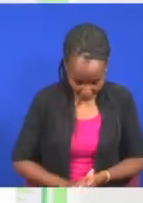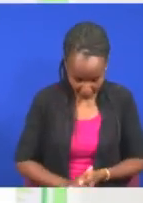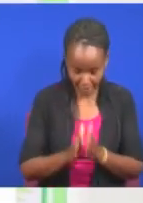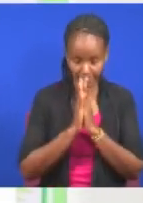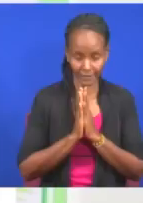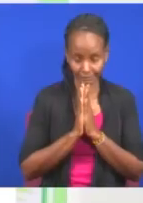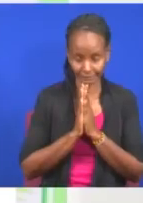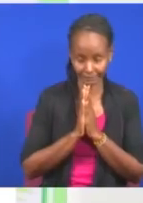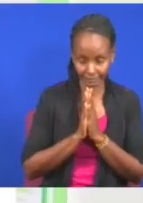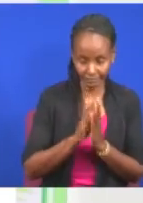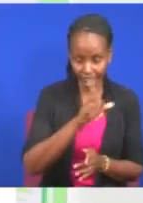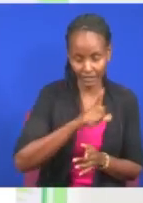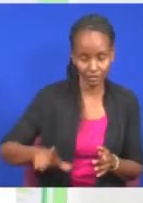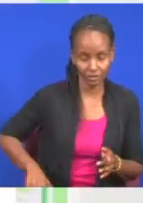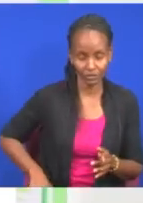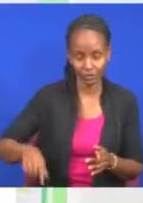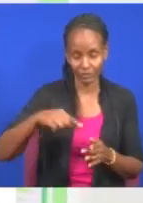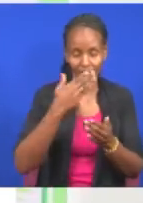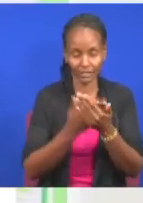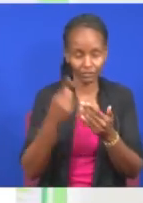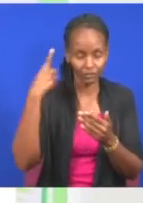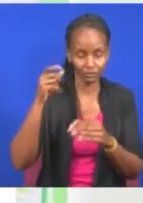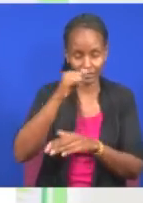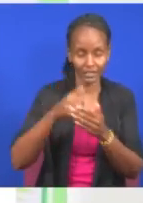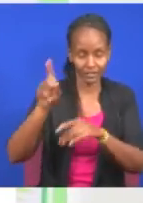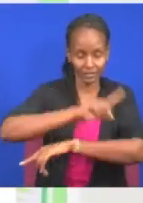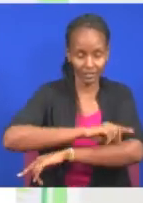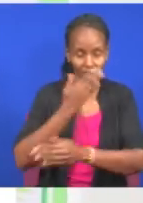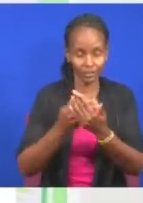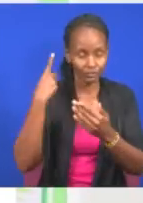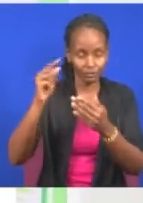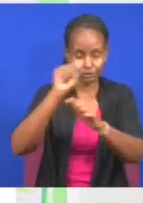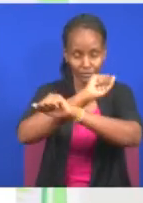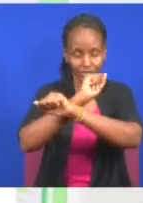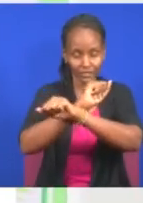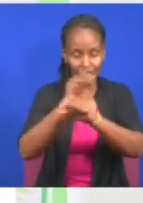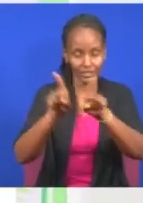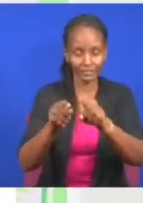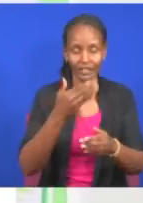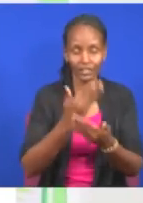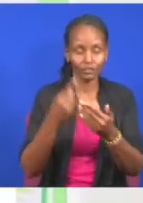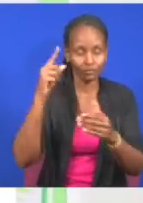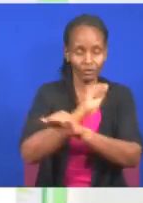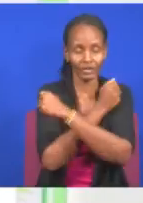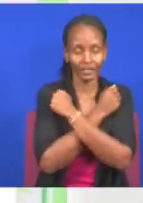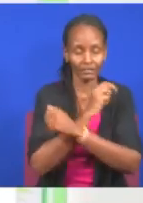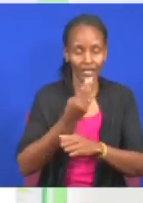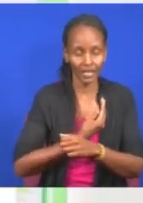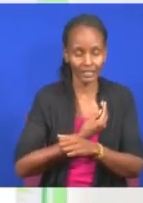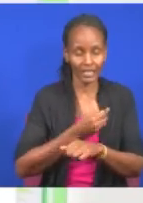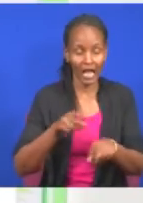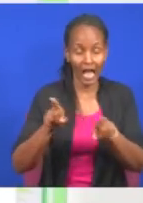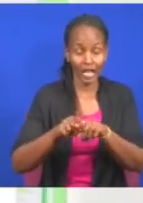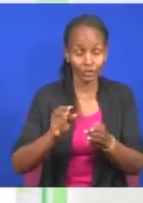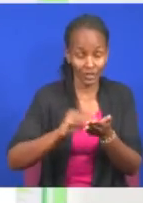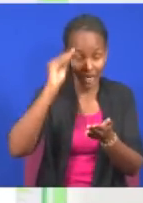prayer. Lord, we thank you for this day. Thank you for your protection and thank you for loving us. As we go through the